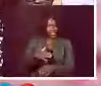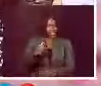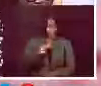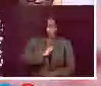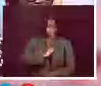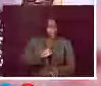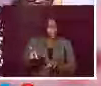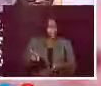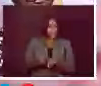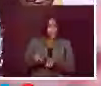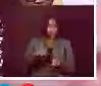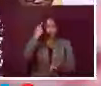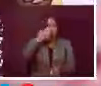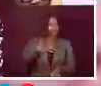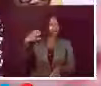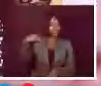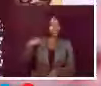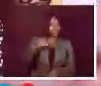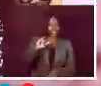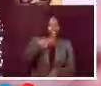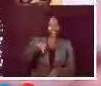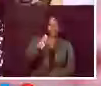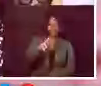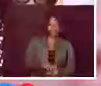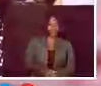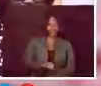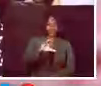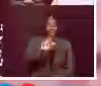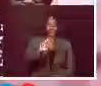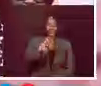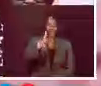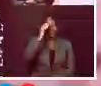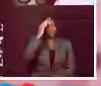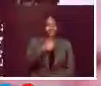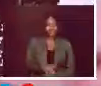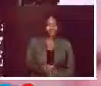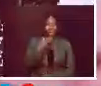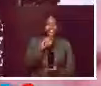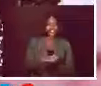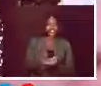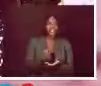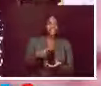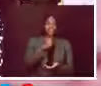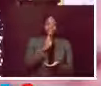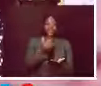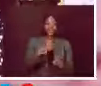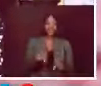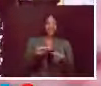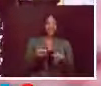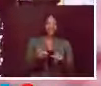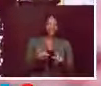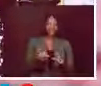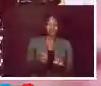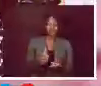same for my boss who was at IPU. The clerk would bear me out. I said that I don't want to go into all